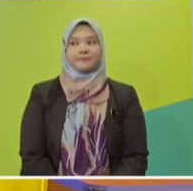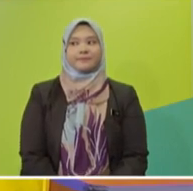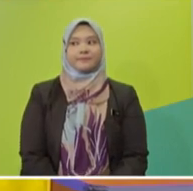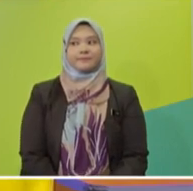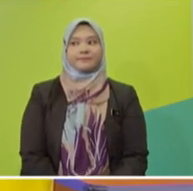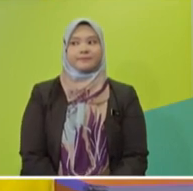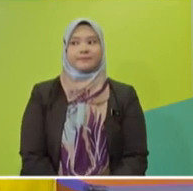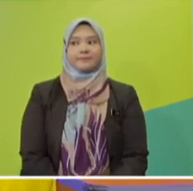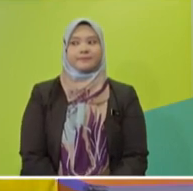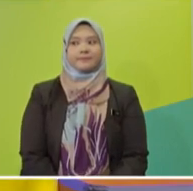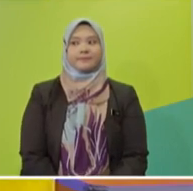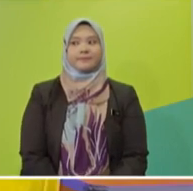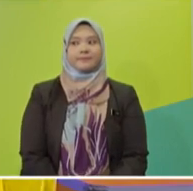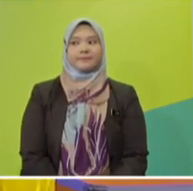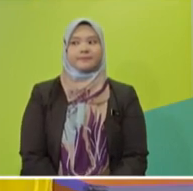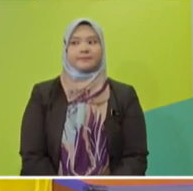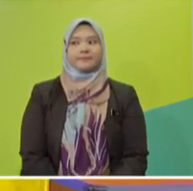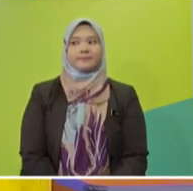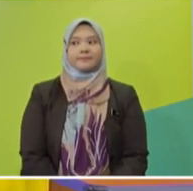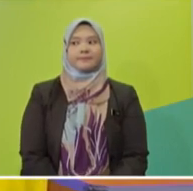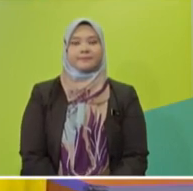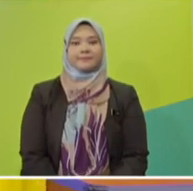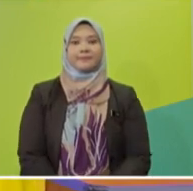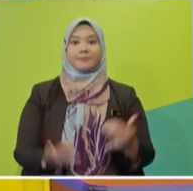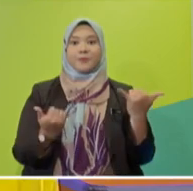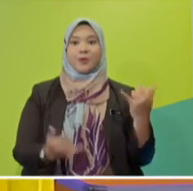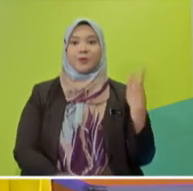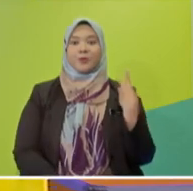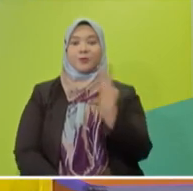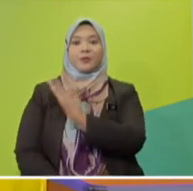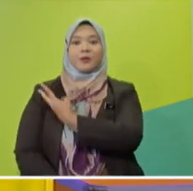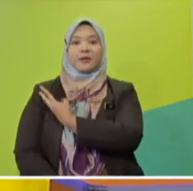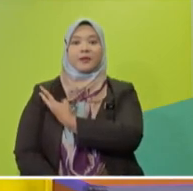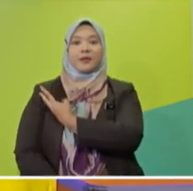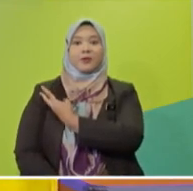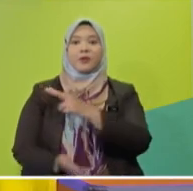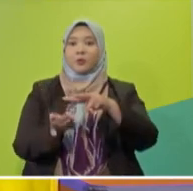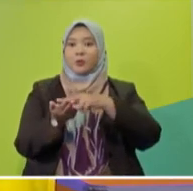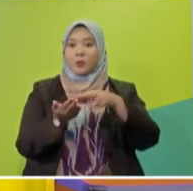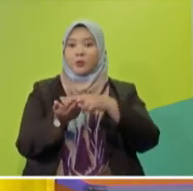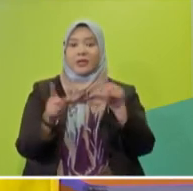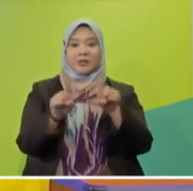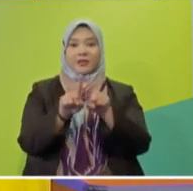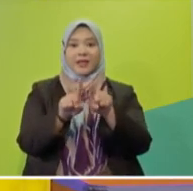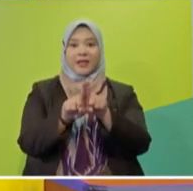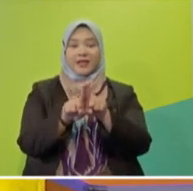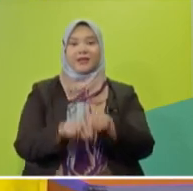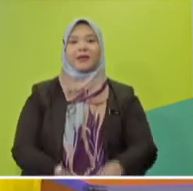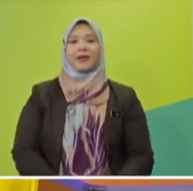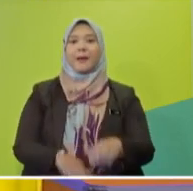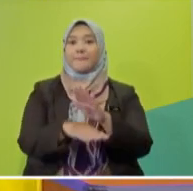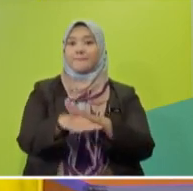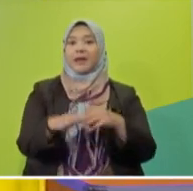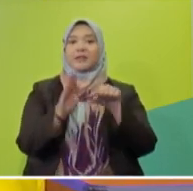again with actions. Okay? Can we start? Can, teacher. Okay, now. Pet show, look at all